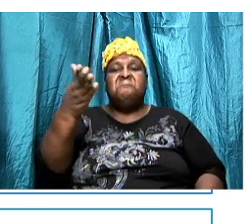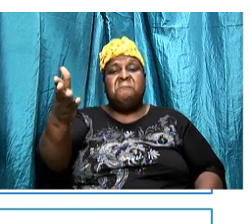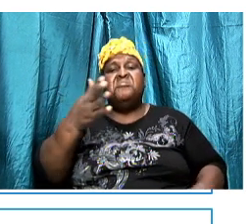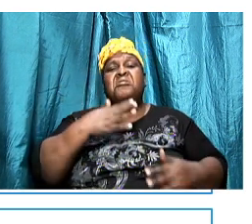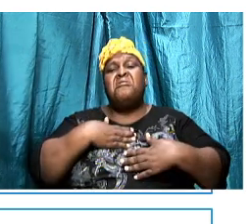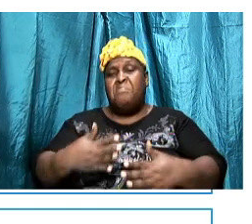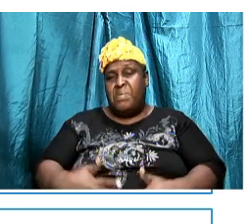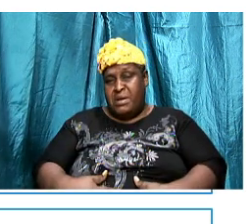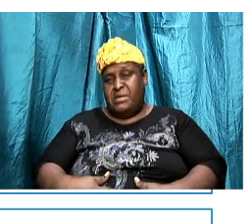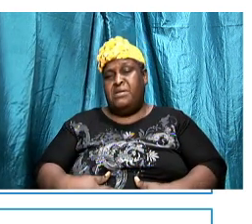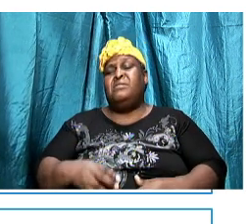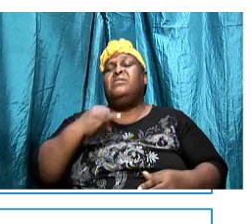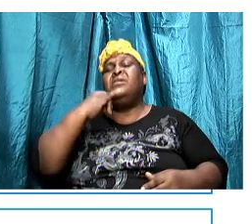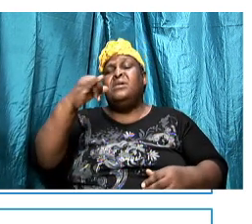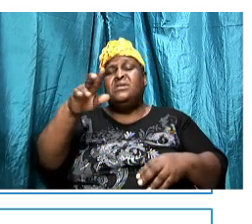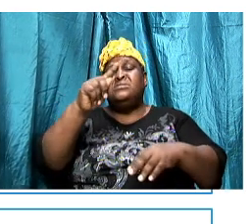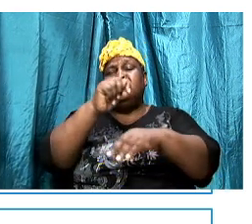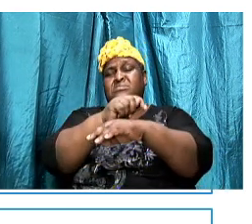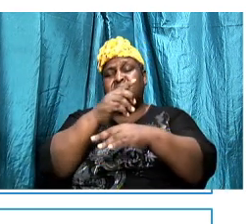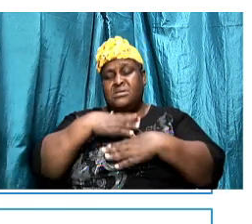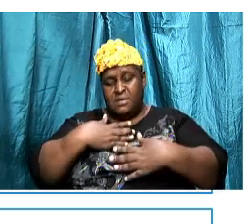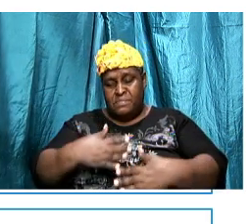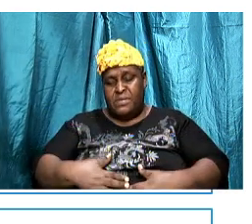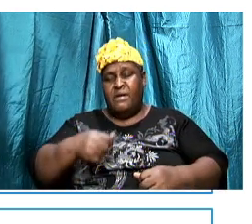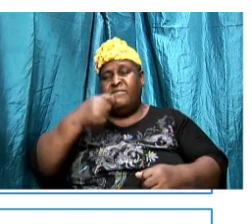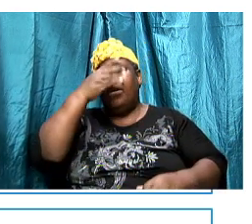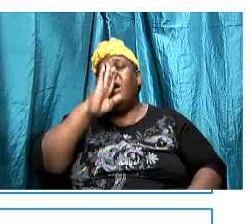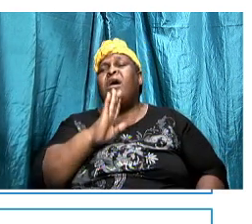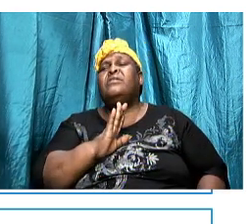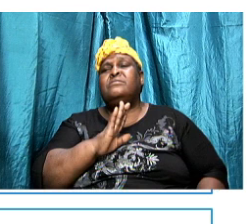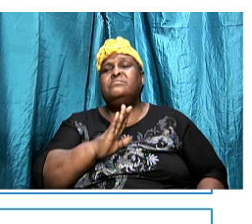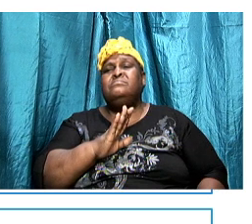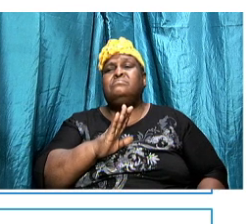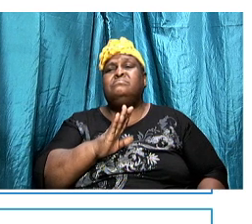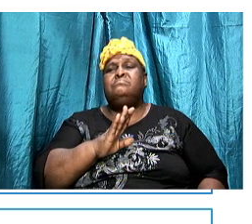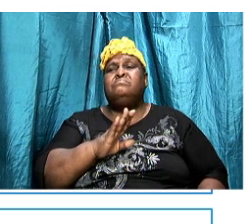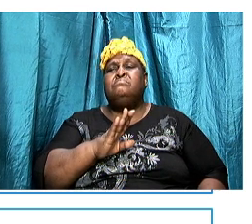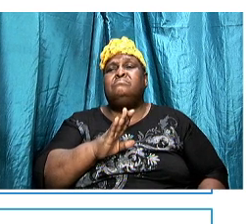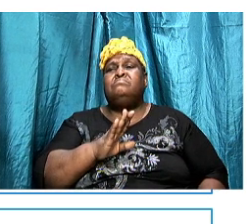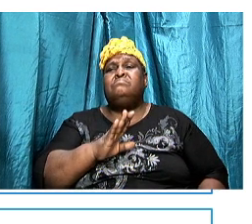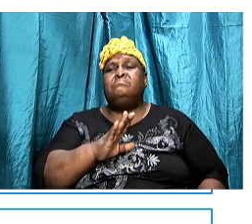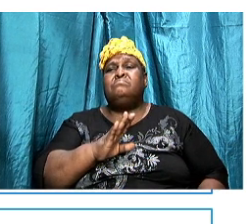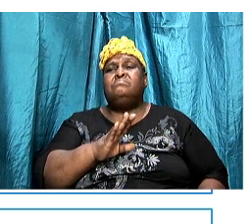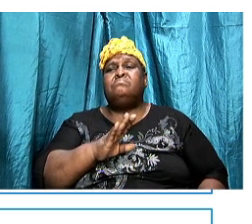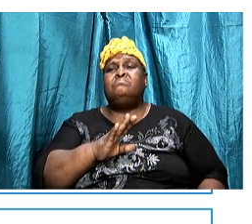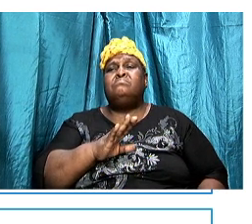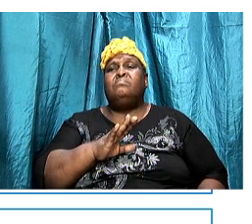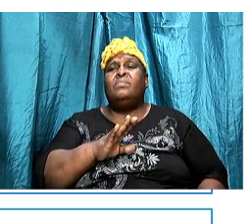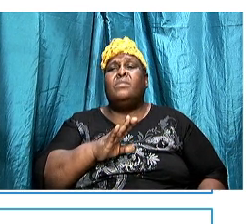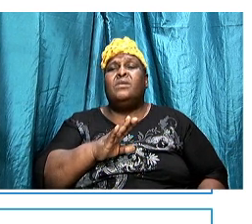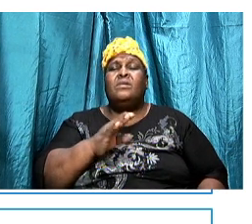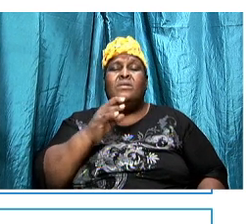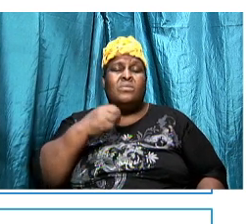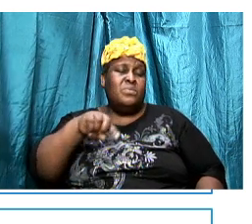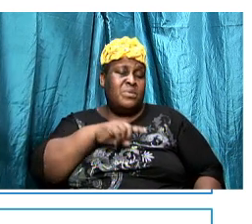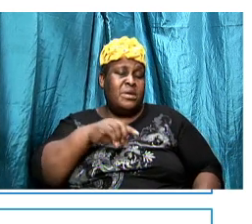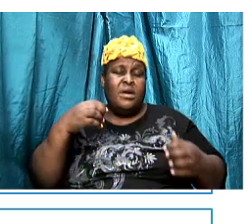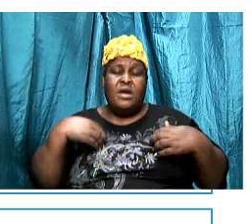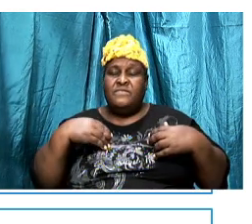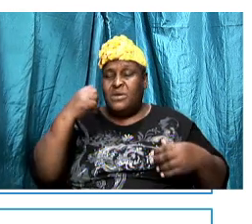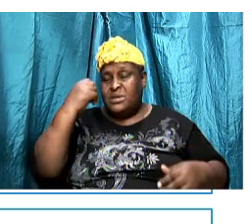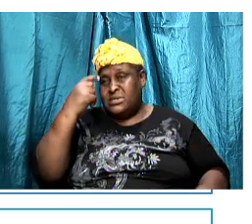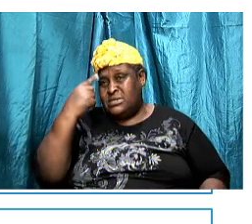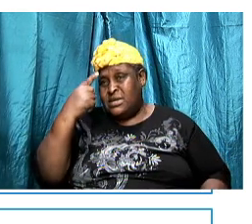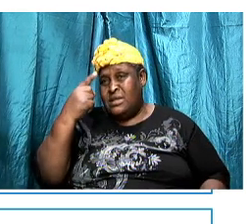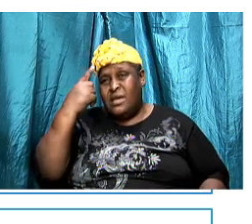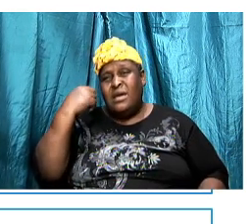the temple of God. Their body was the temple of God. And we have to understand this. And sometimes, because